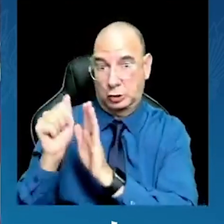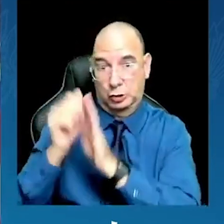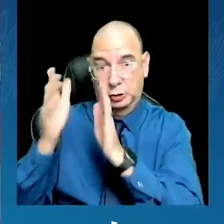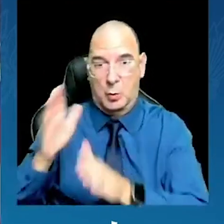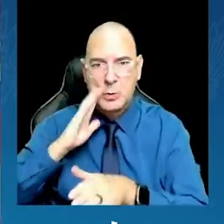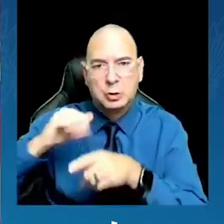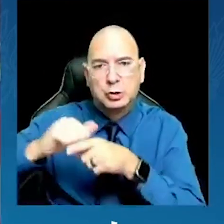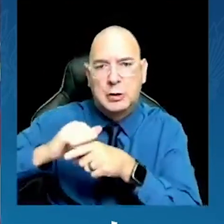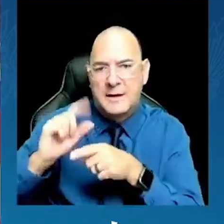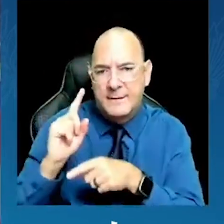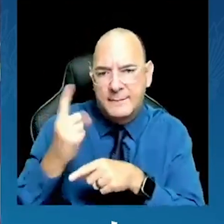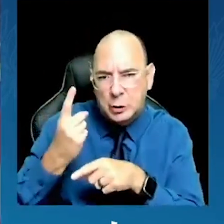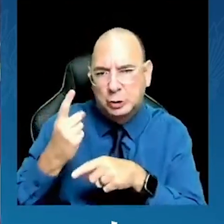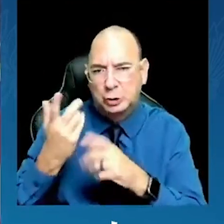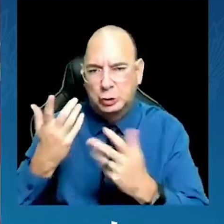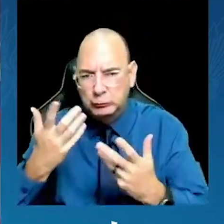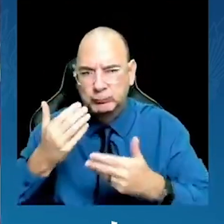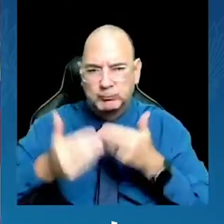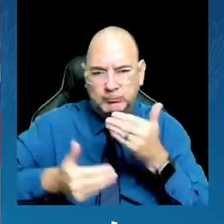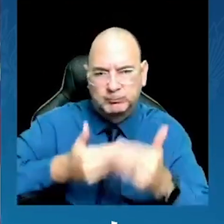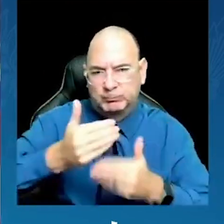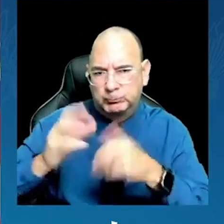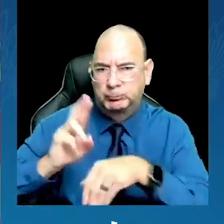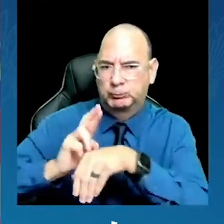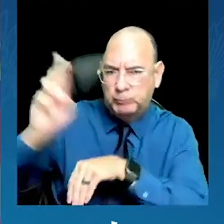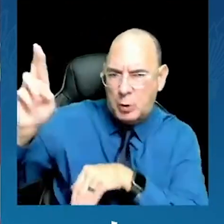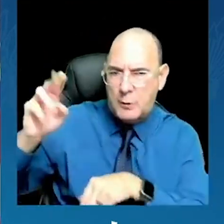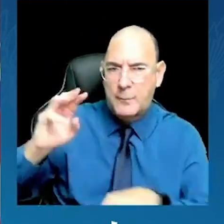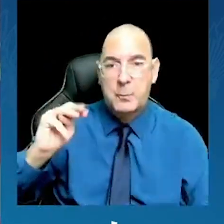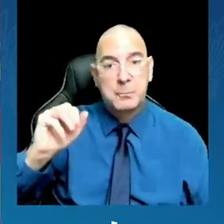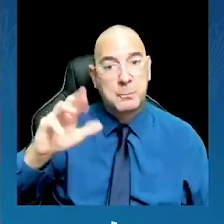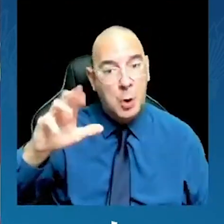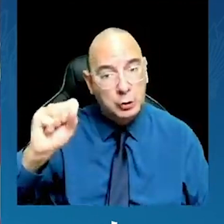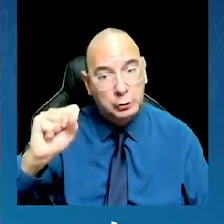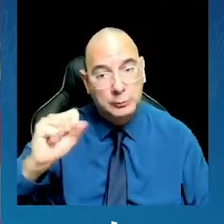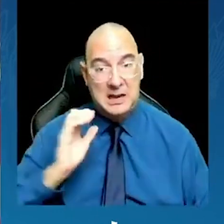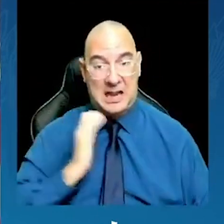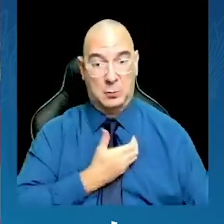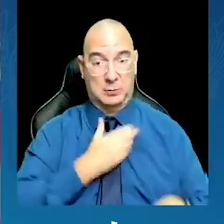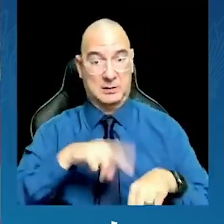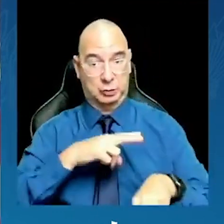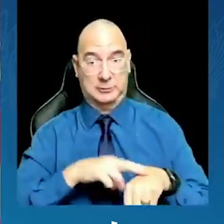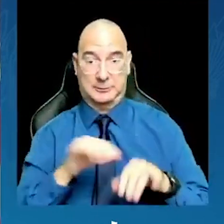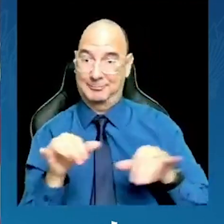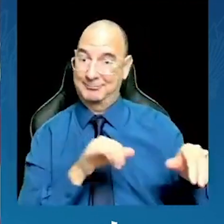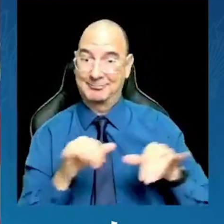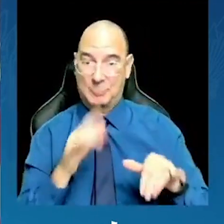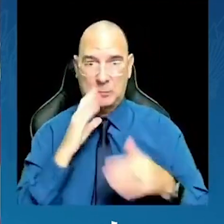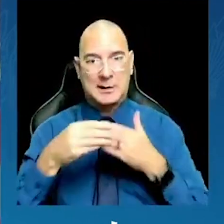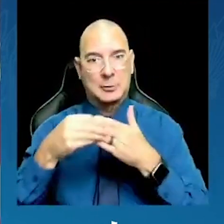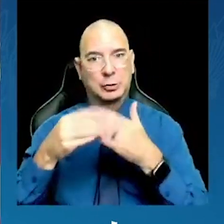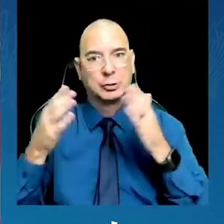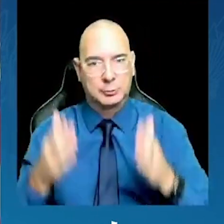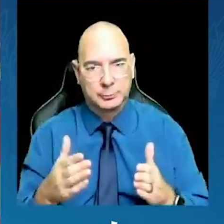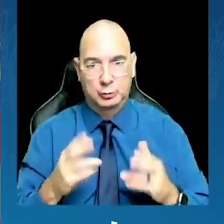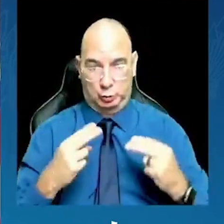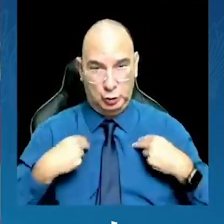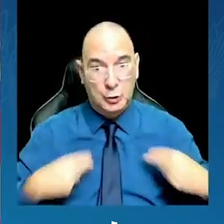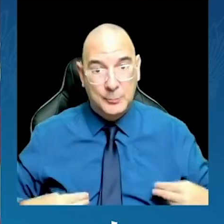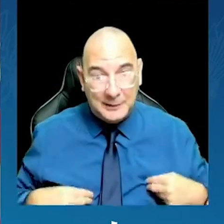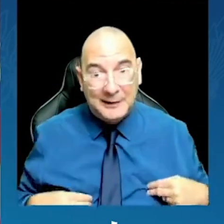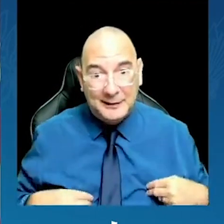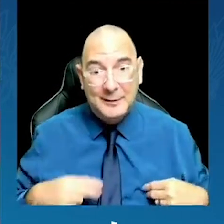to Mars. And our nation is also leading the way in human space exploration closer to